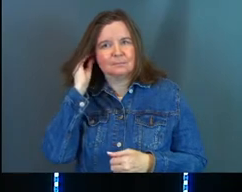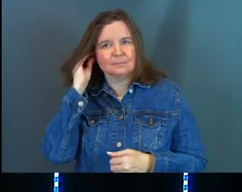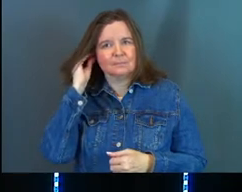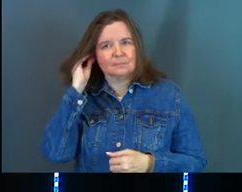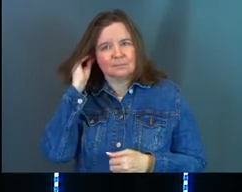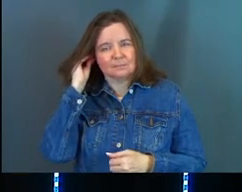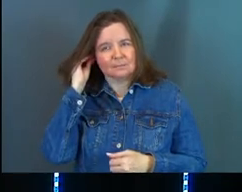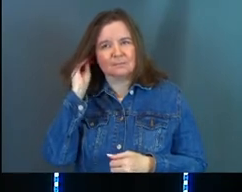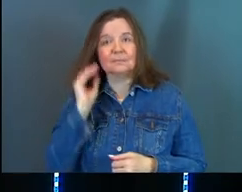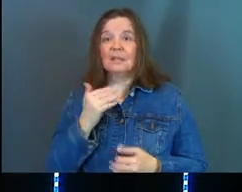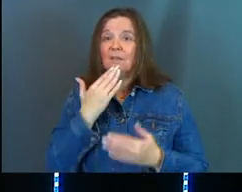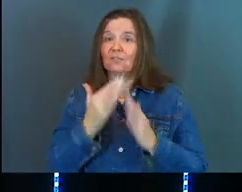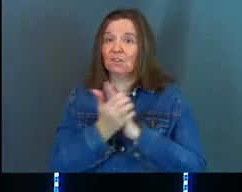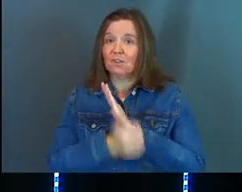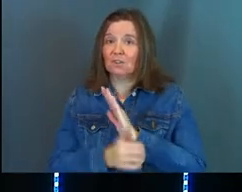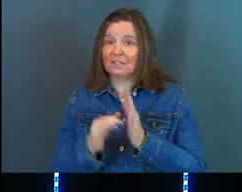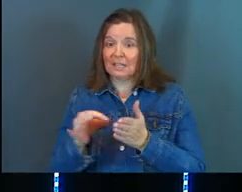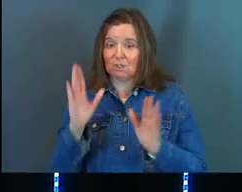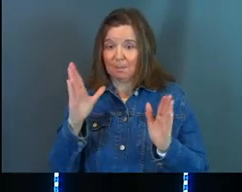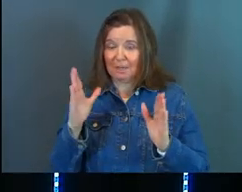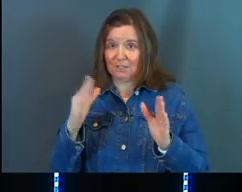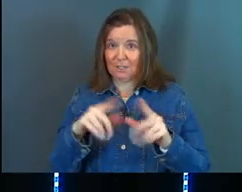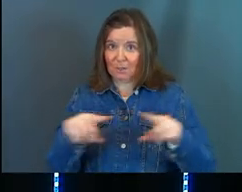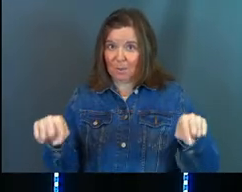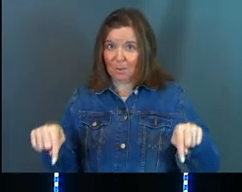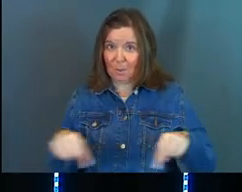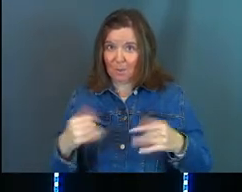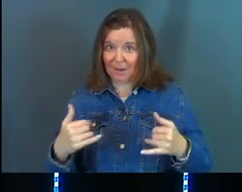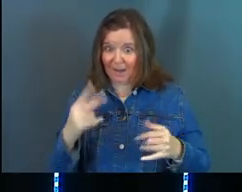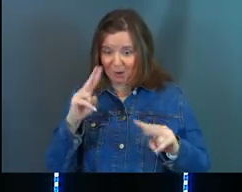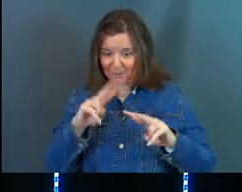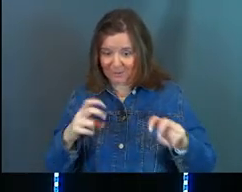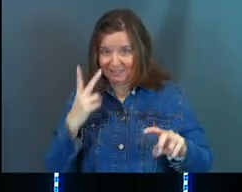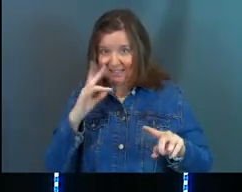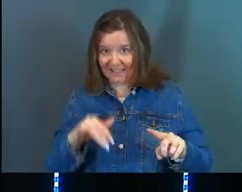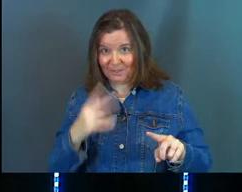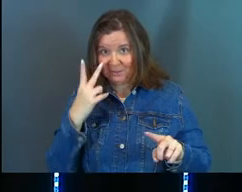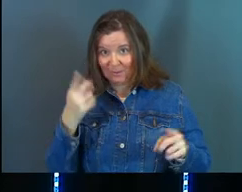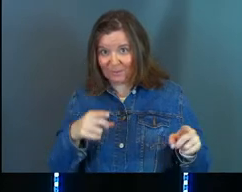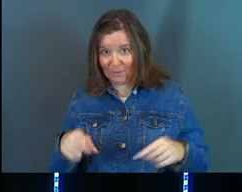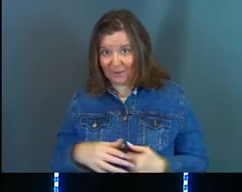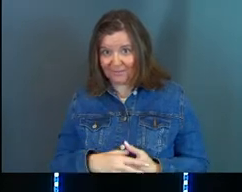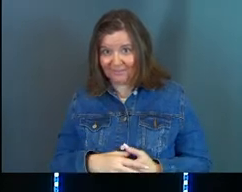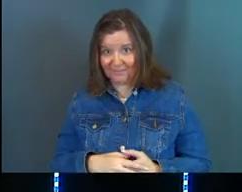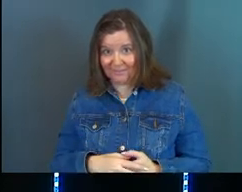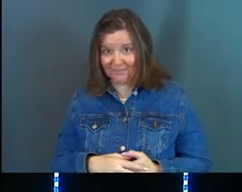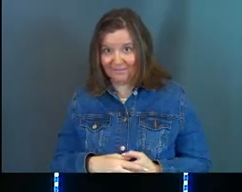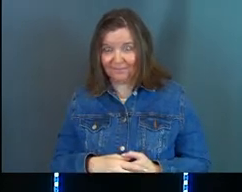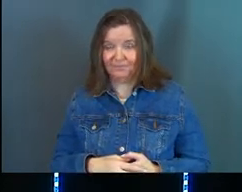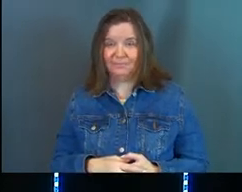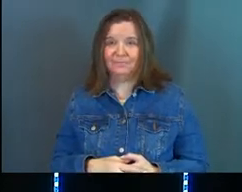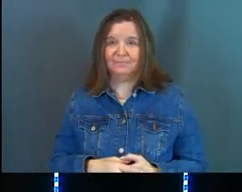Now, if you're good at checkers and you're paying attention to the board right now, are you analyzing it? Do you see what's going on?